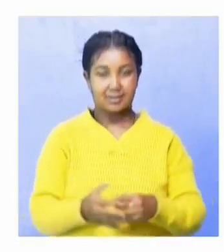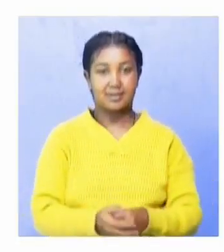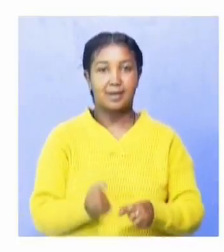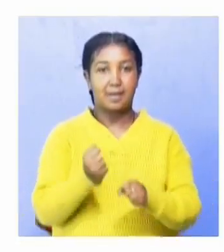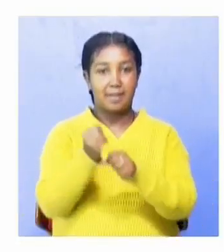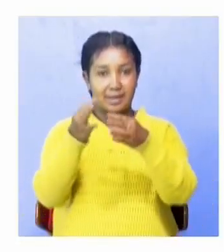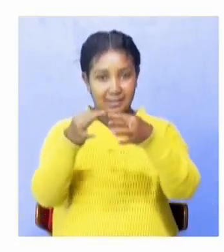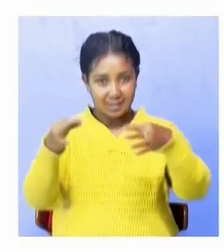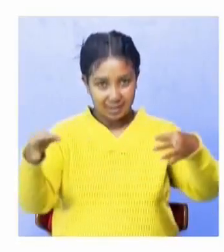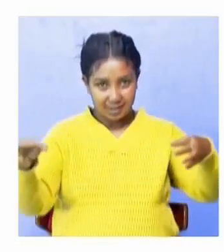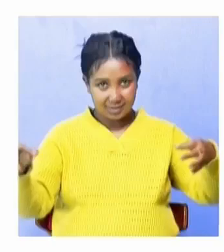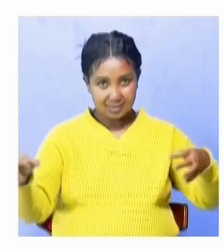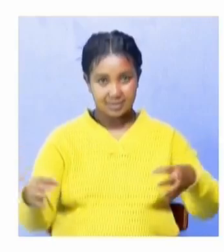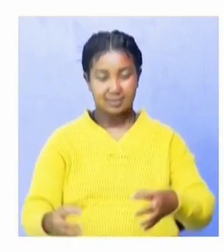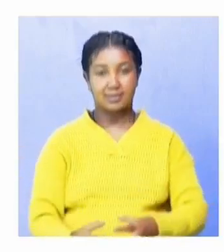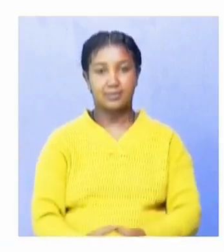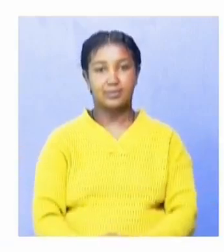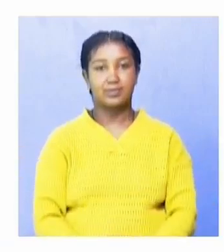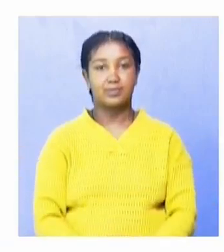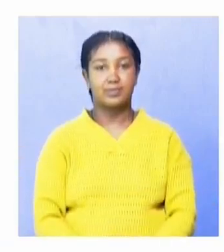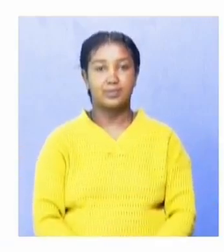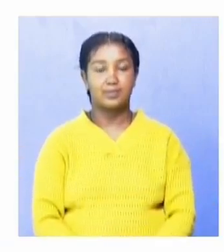Make sentence.